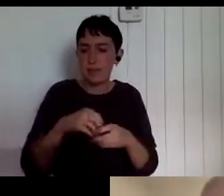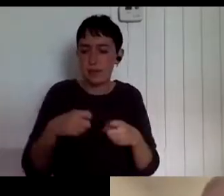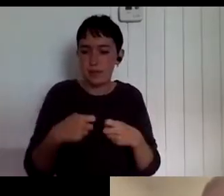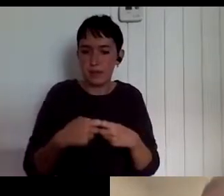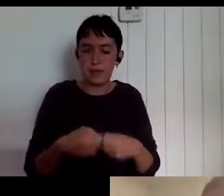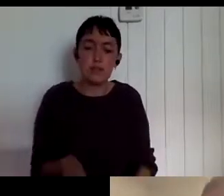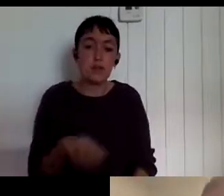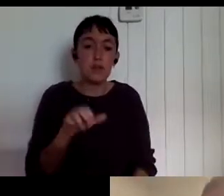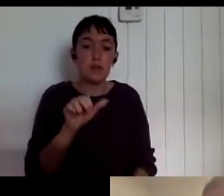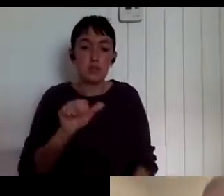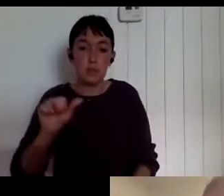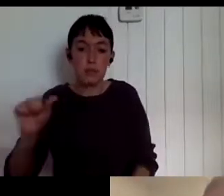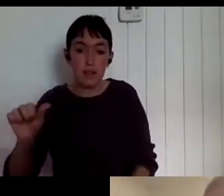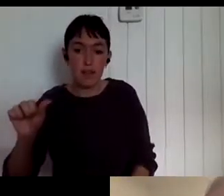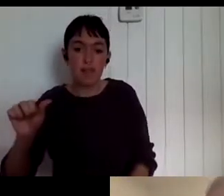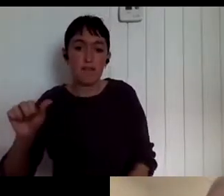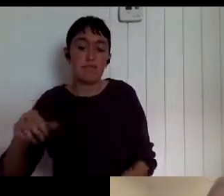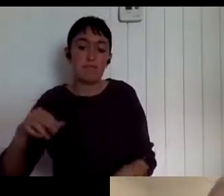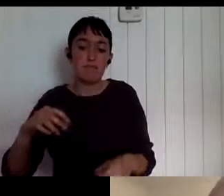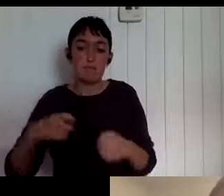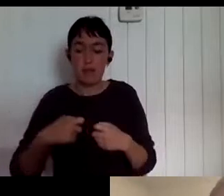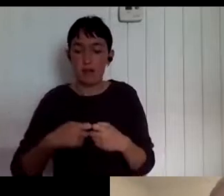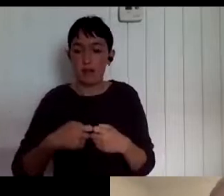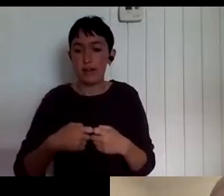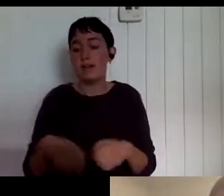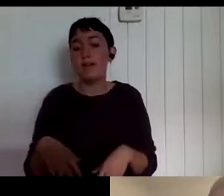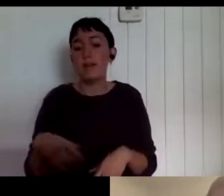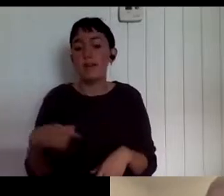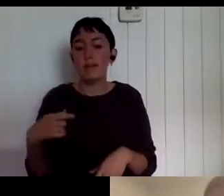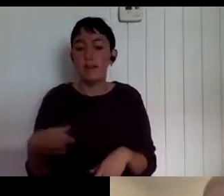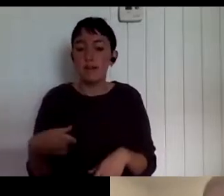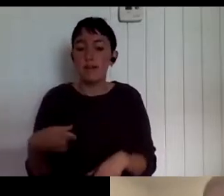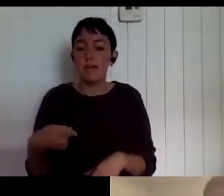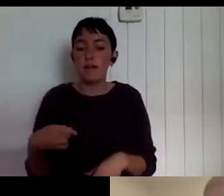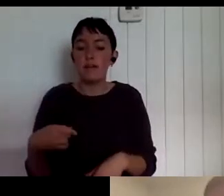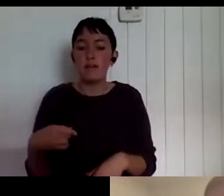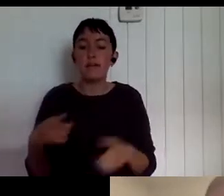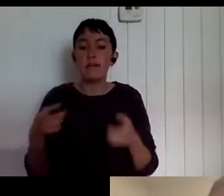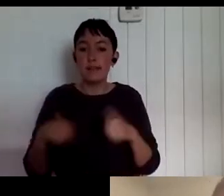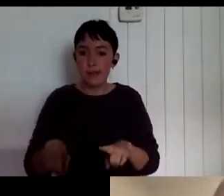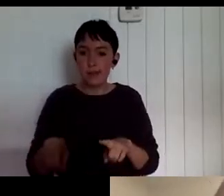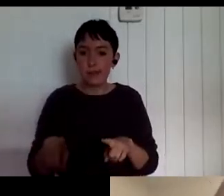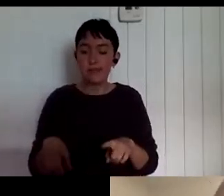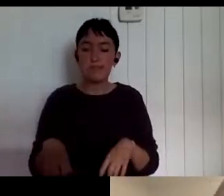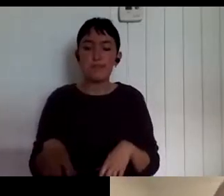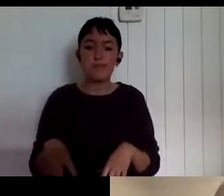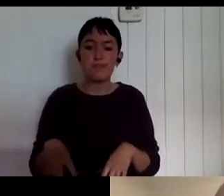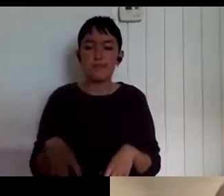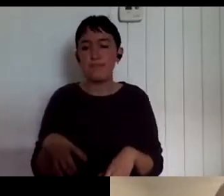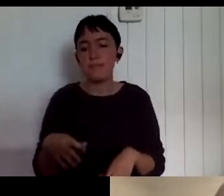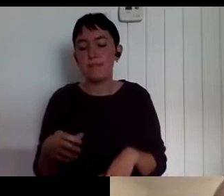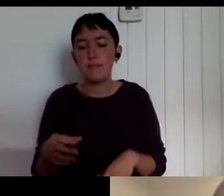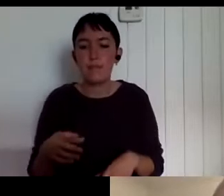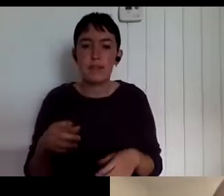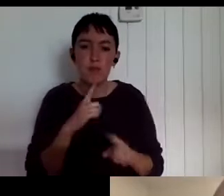AAA batteries, stuff like that, those are like alkaline batteries, right? And eventually what ends up happening is there's always some side reactions. No